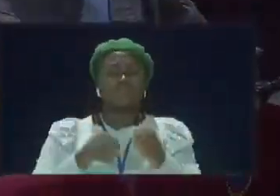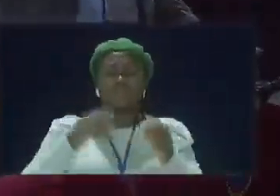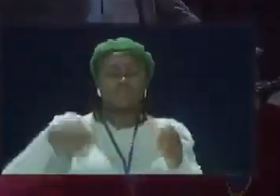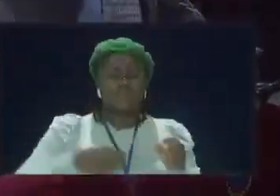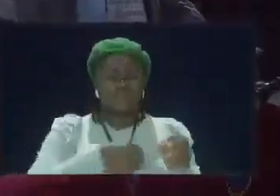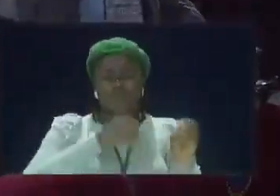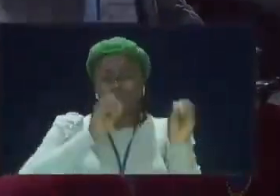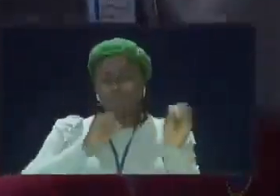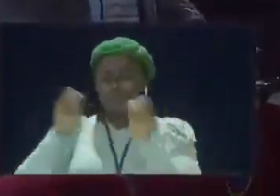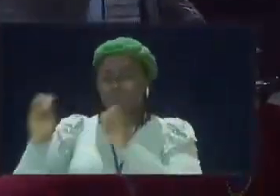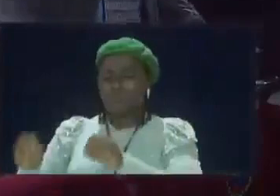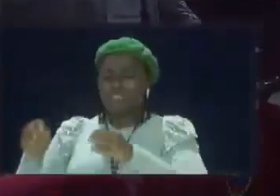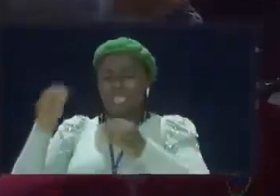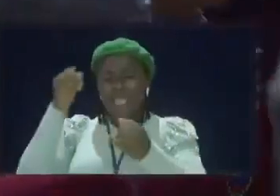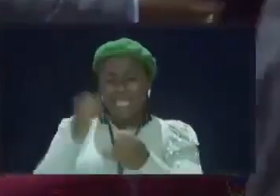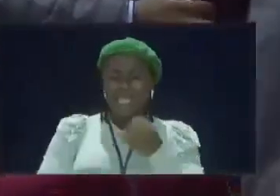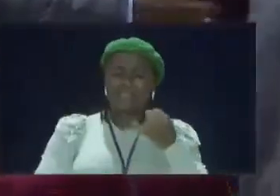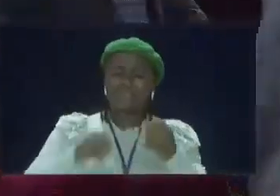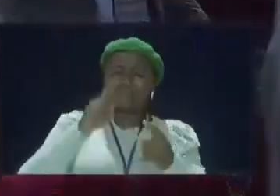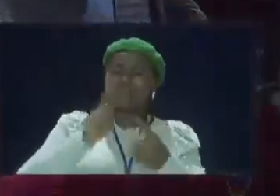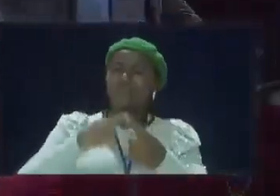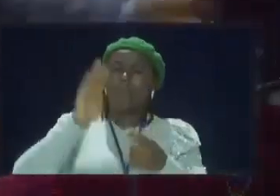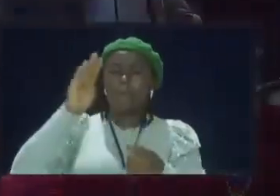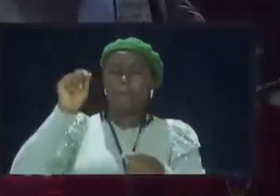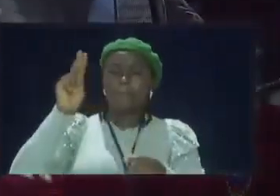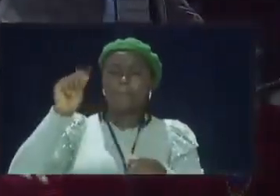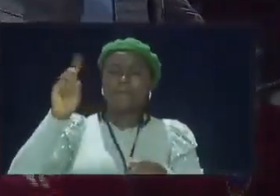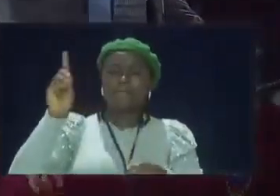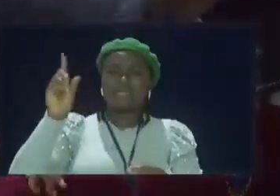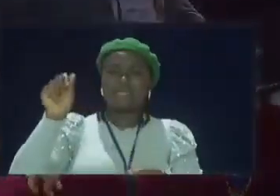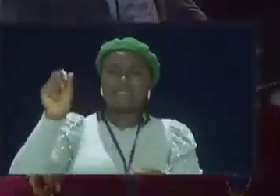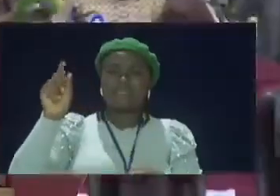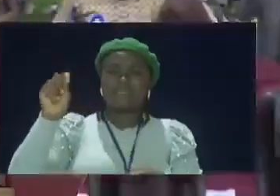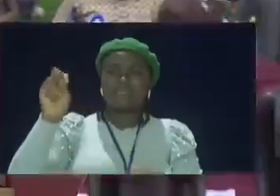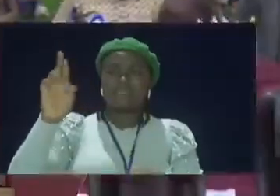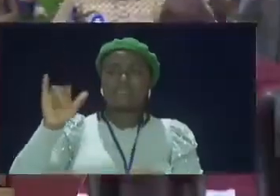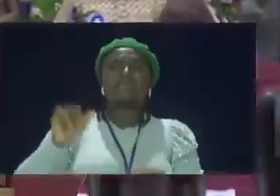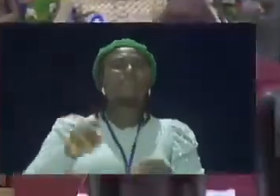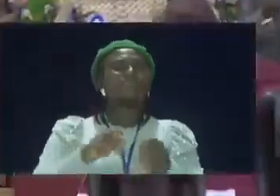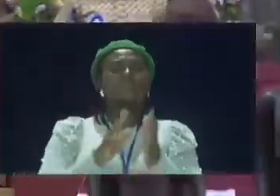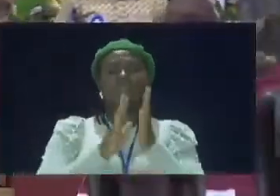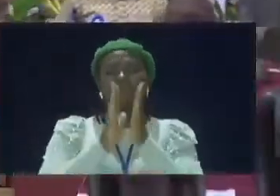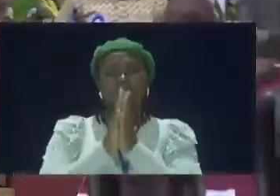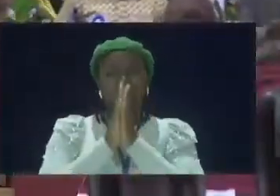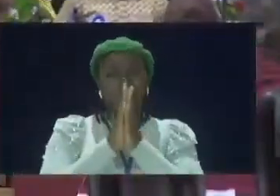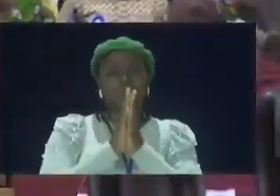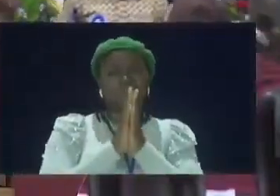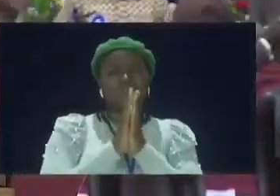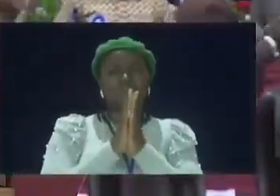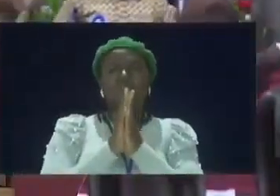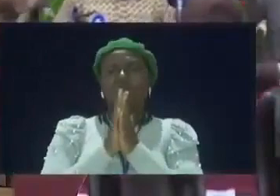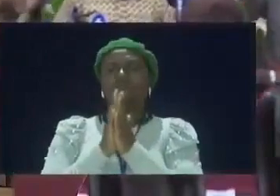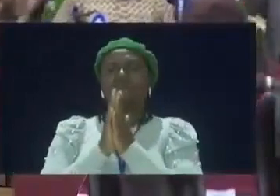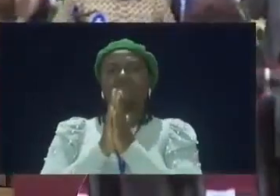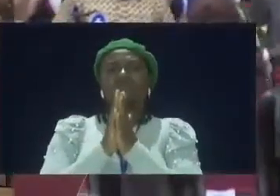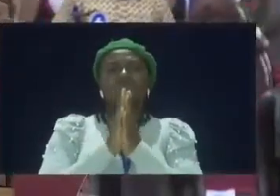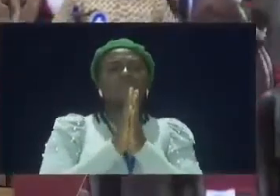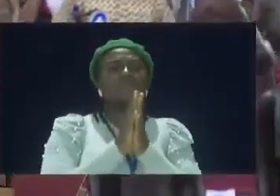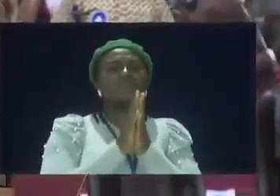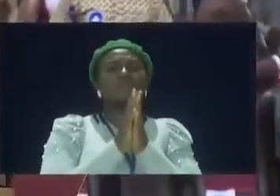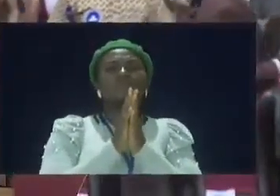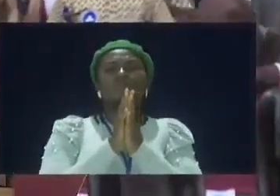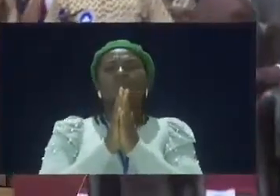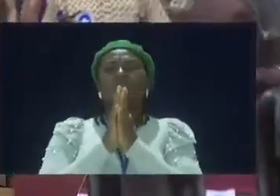to banditry. We put an end to violence. We put an end to terrorism in Nigeria. We crush